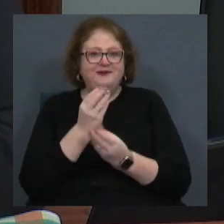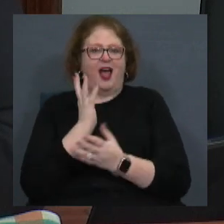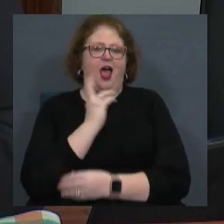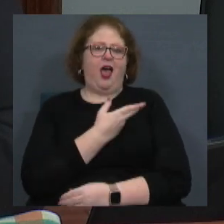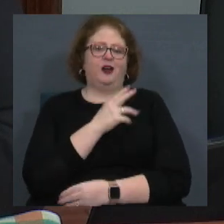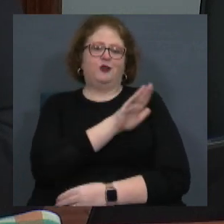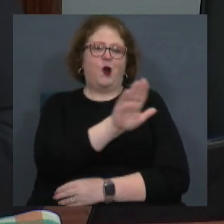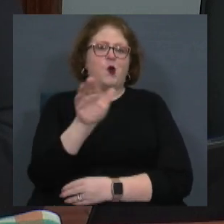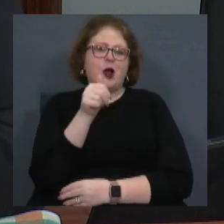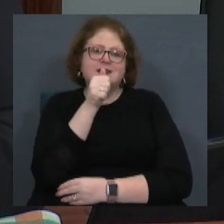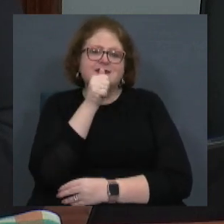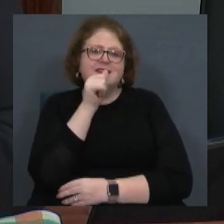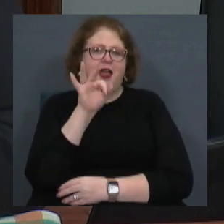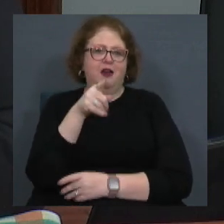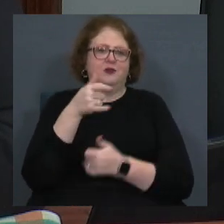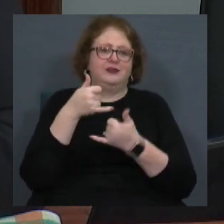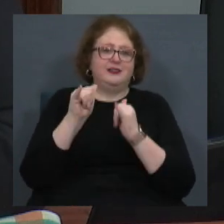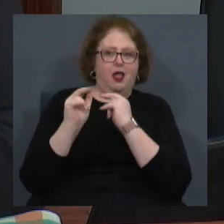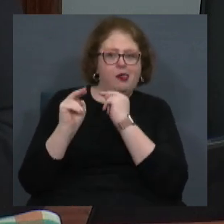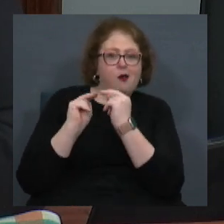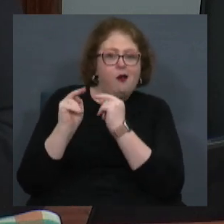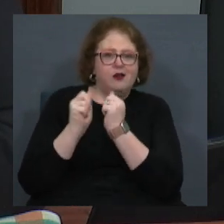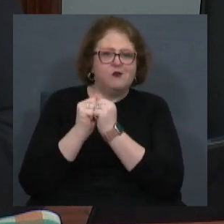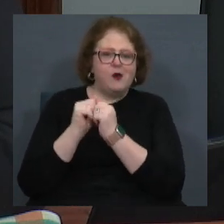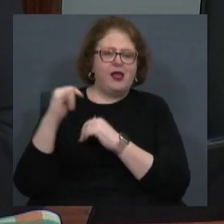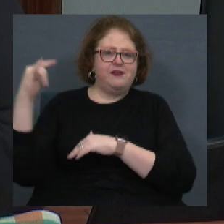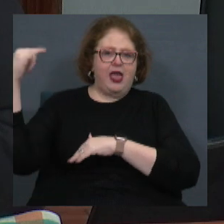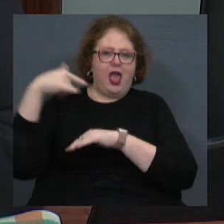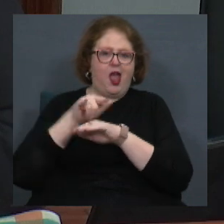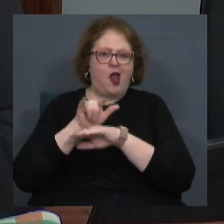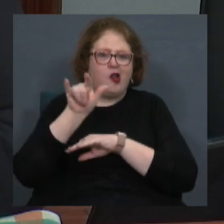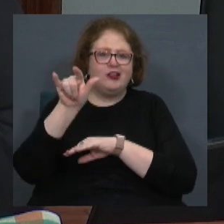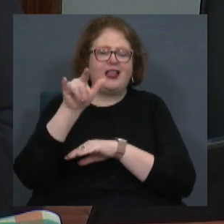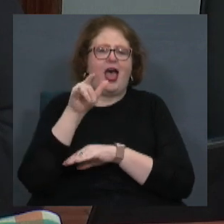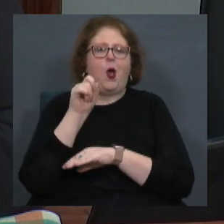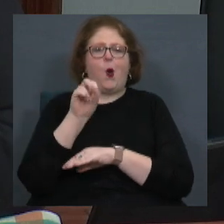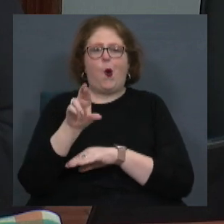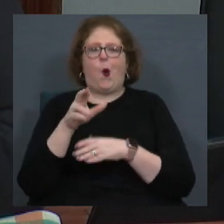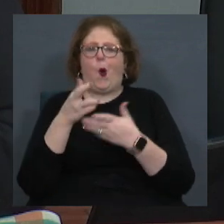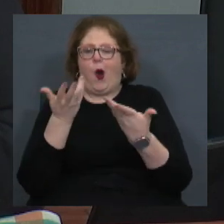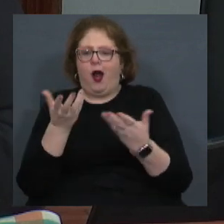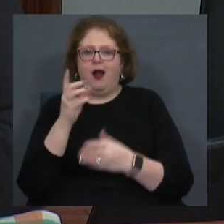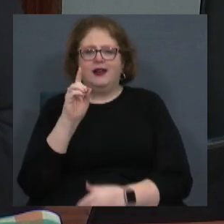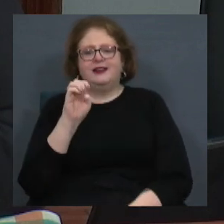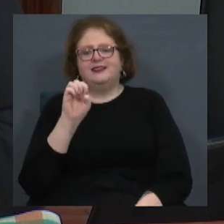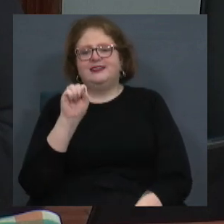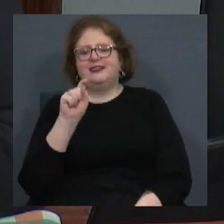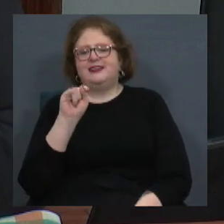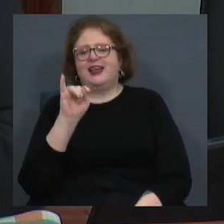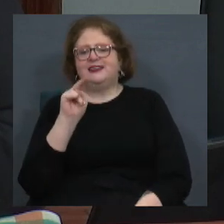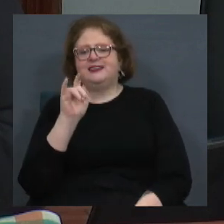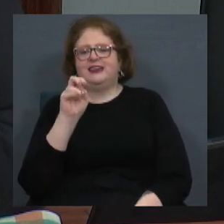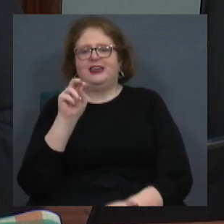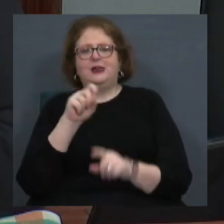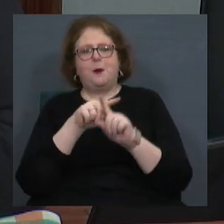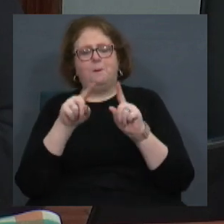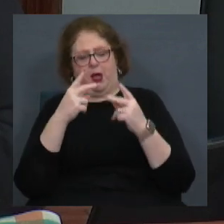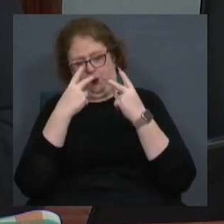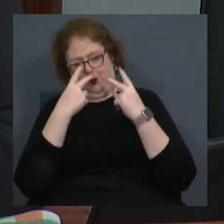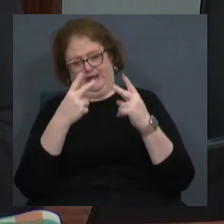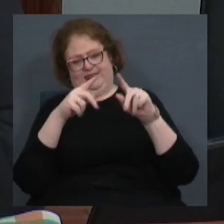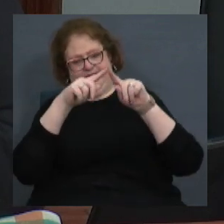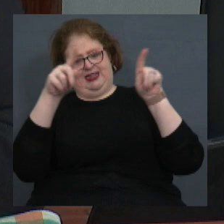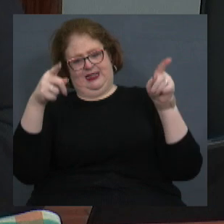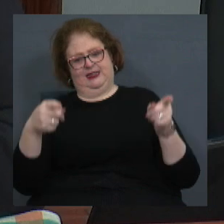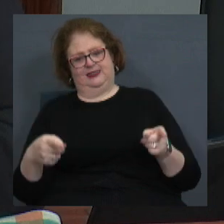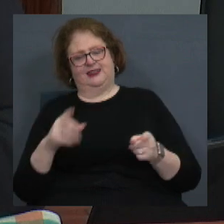airlines or destinations, but obviously on that monument sign that says Clinton National,